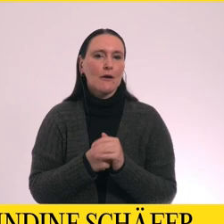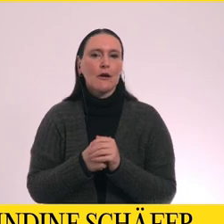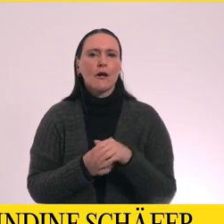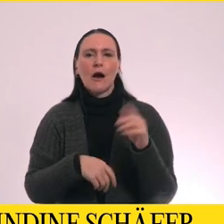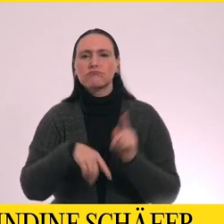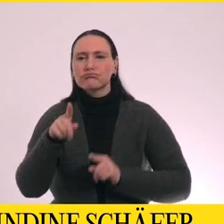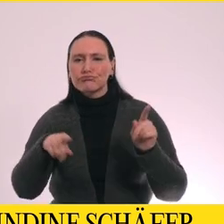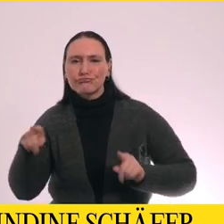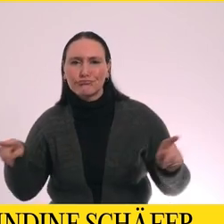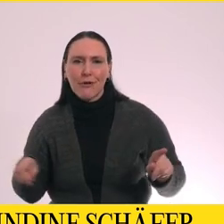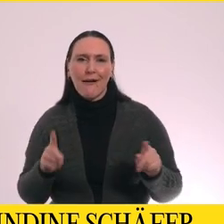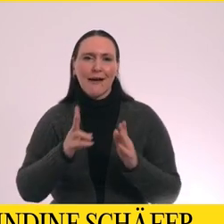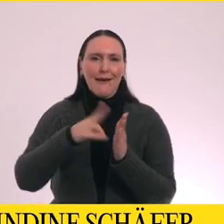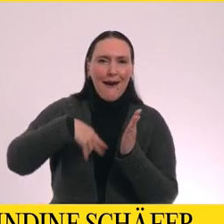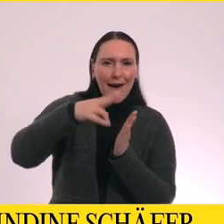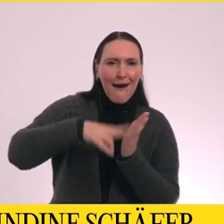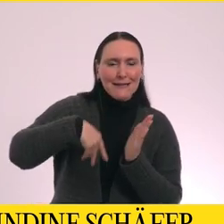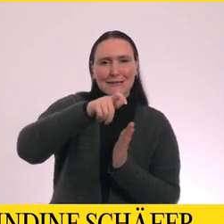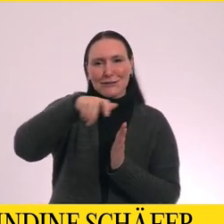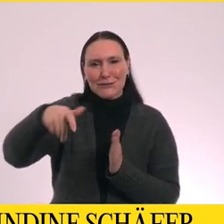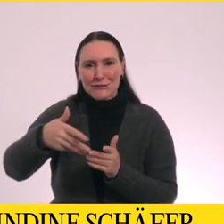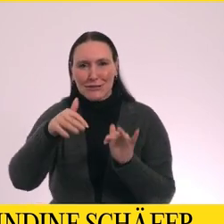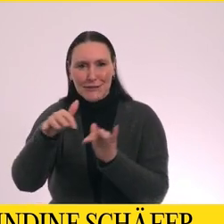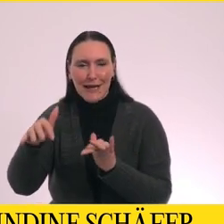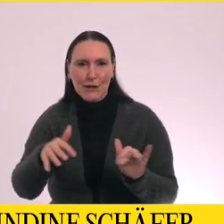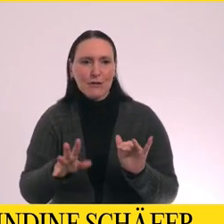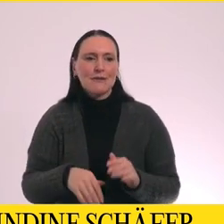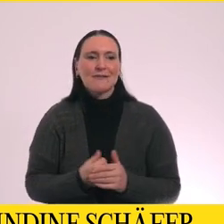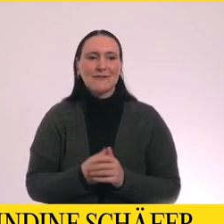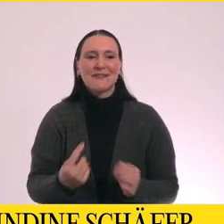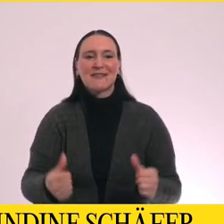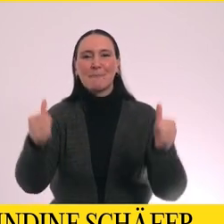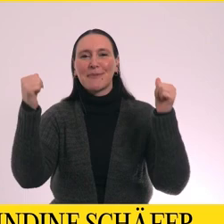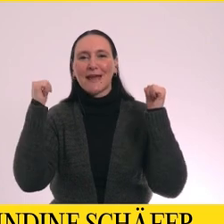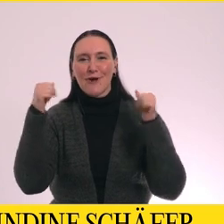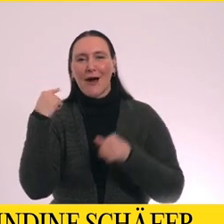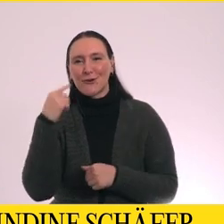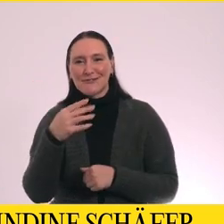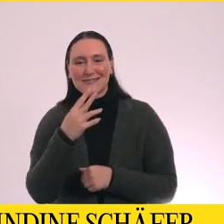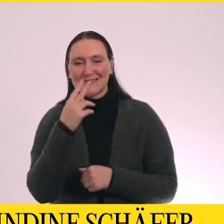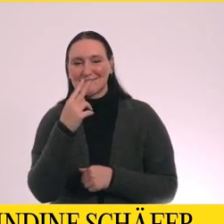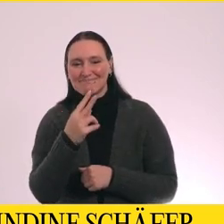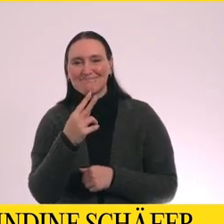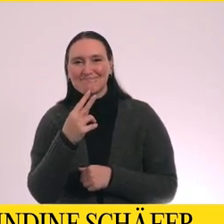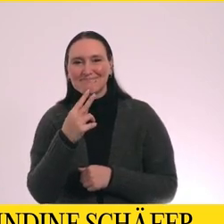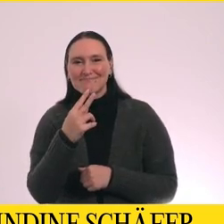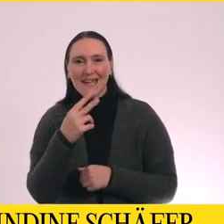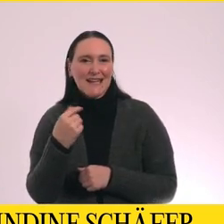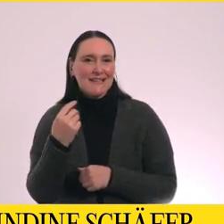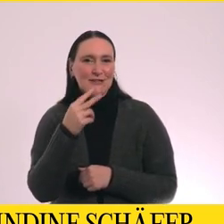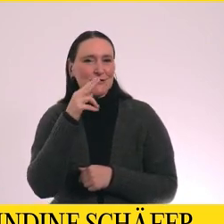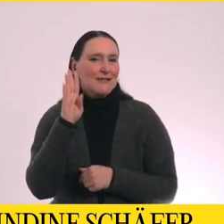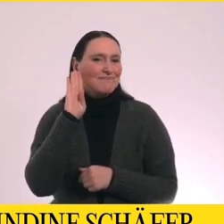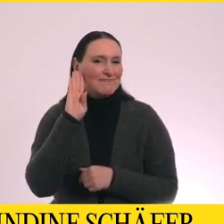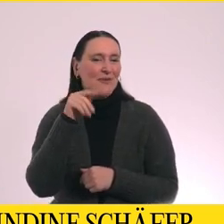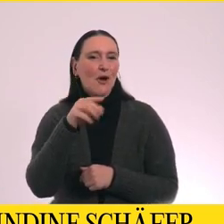really you can, in the background you can hear Carl, who's actually in the film doing the lovely dots on the